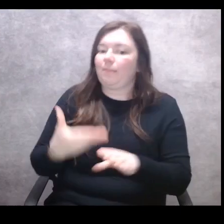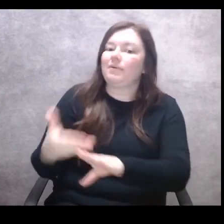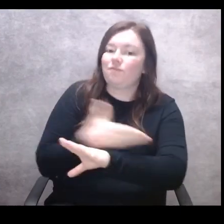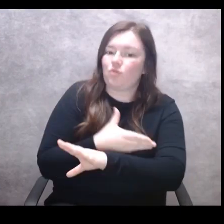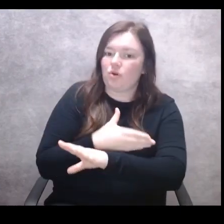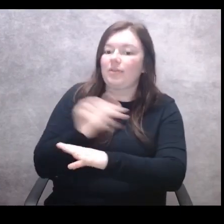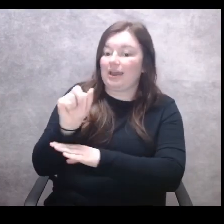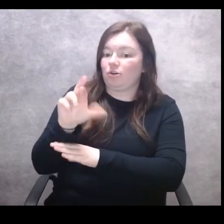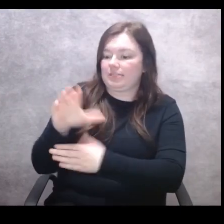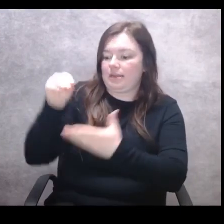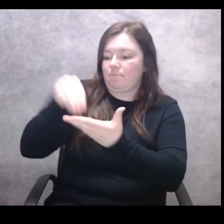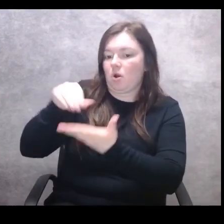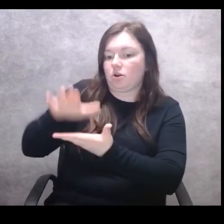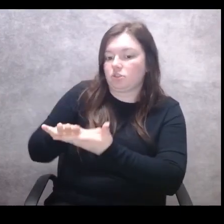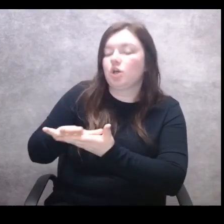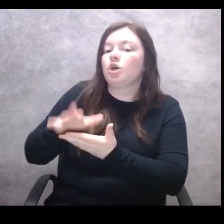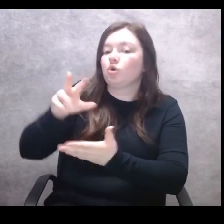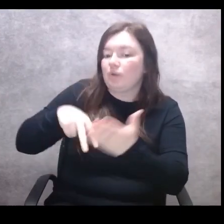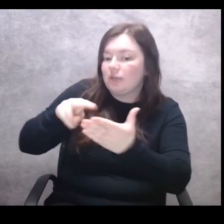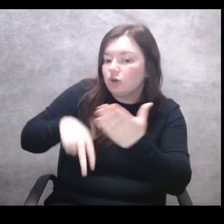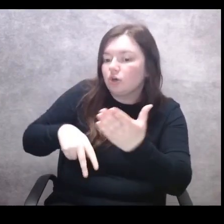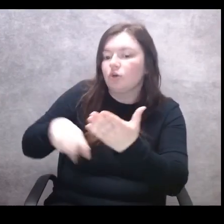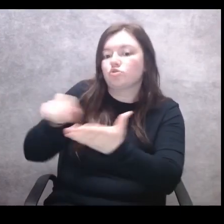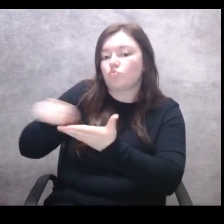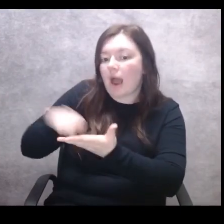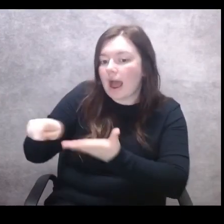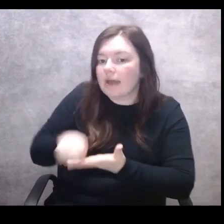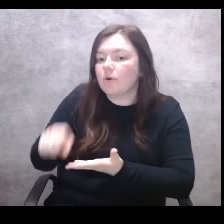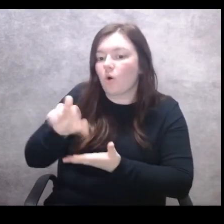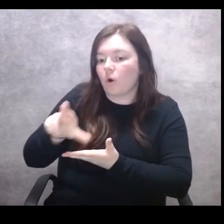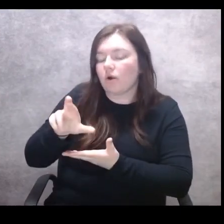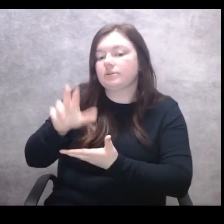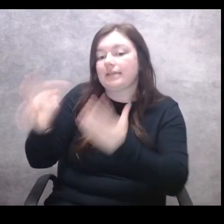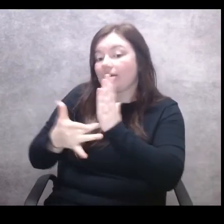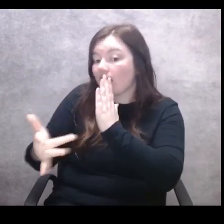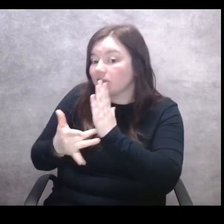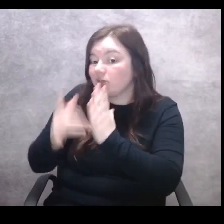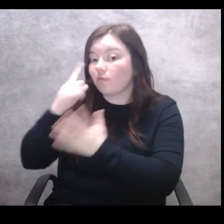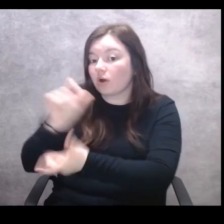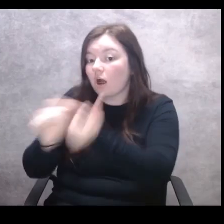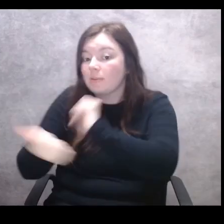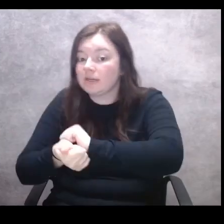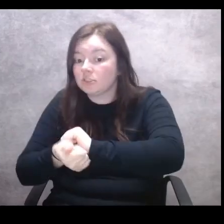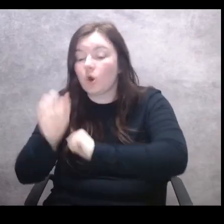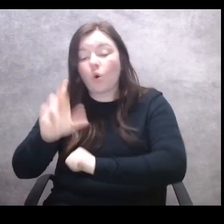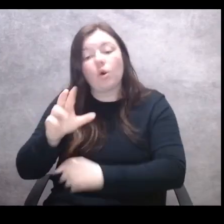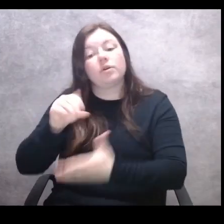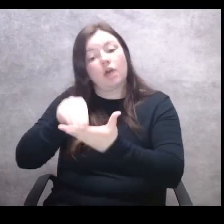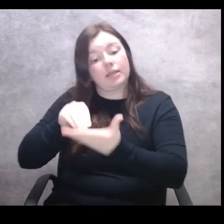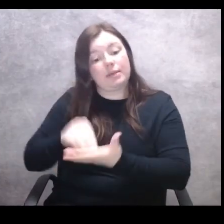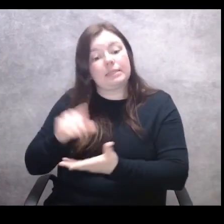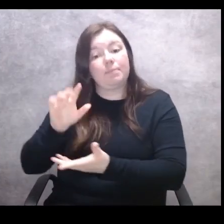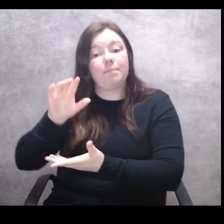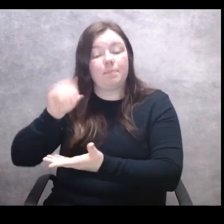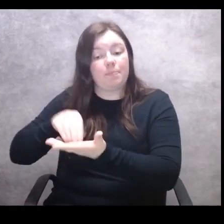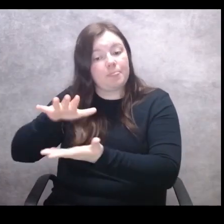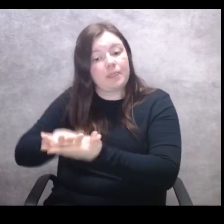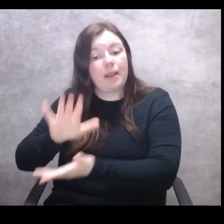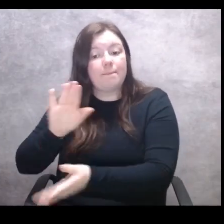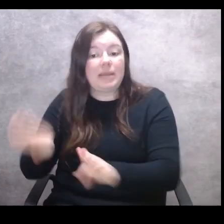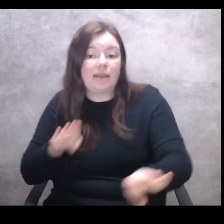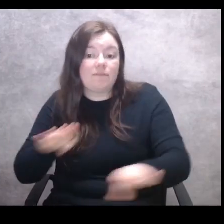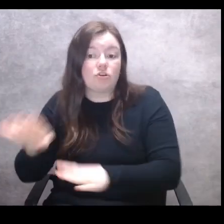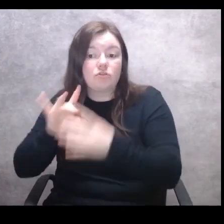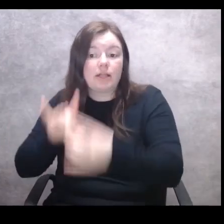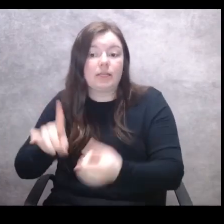the ARC marks reader, scribe, or technology in accommodation, or documents behaviors associated